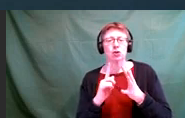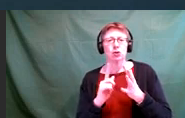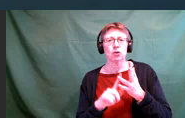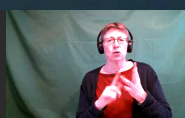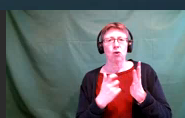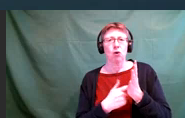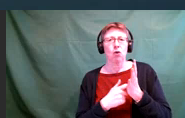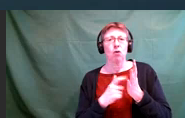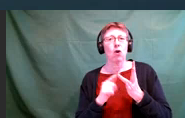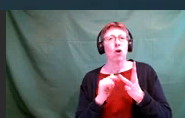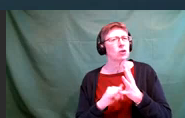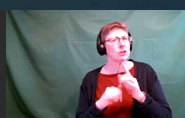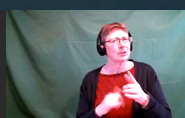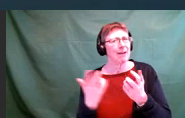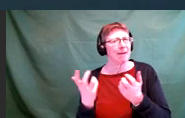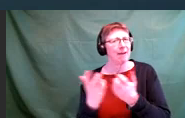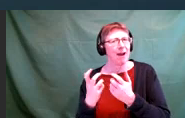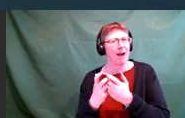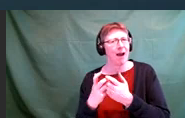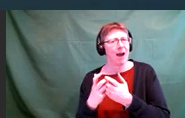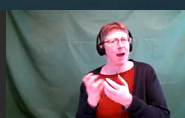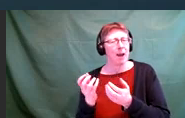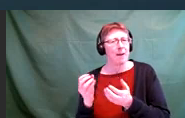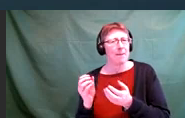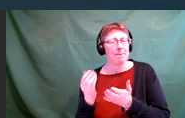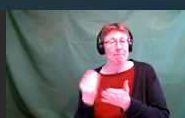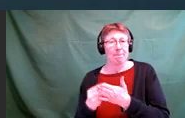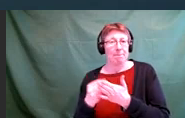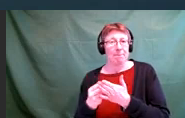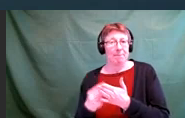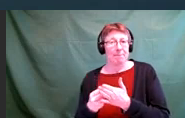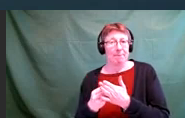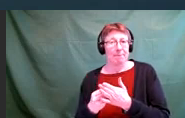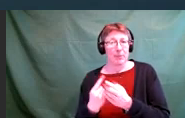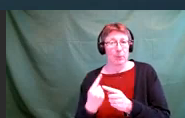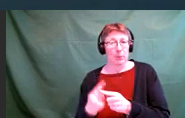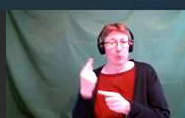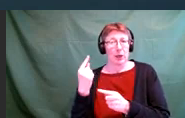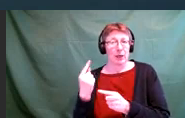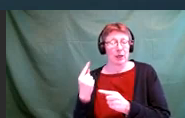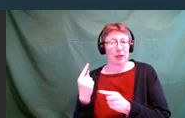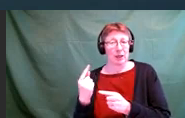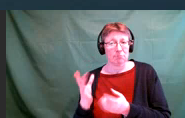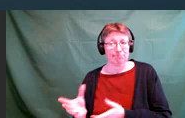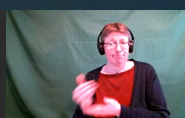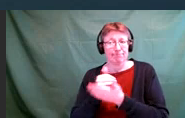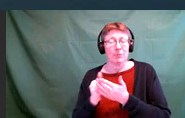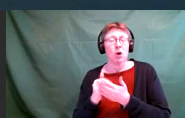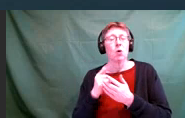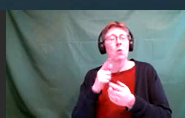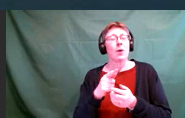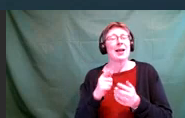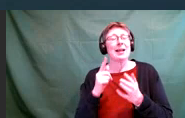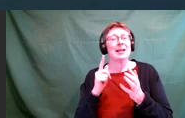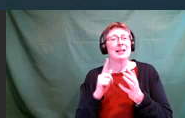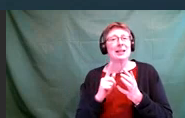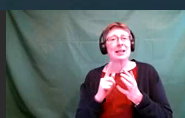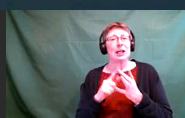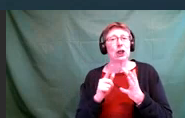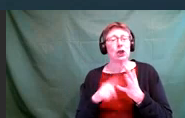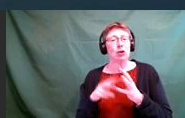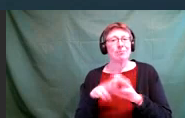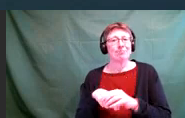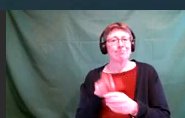made money in a short position when the UK pulled out of the exchange rate mechanism